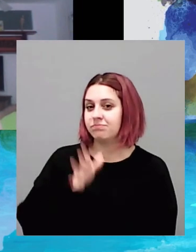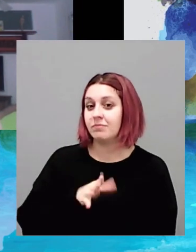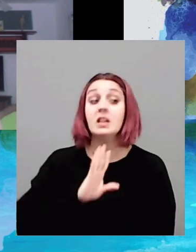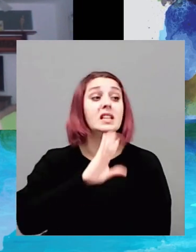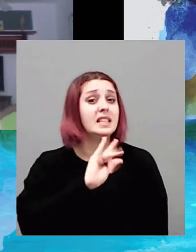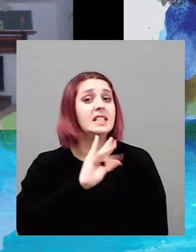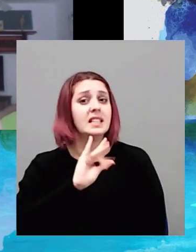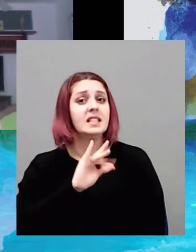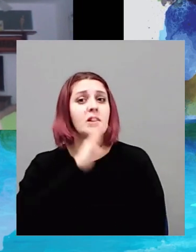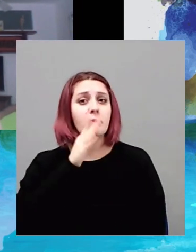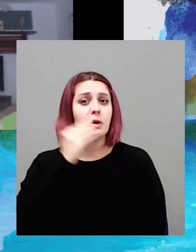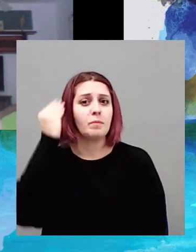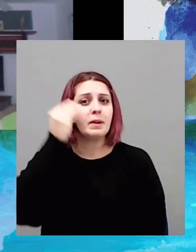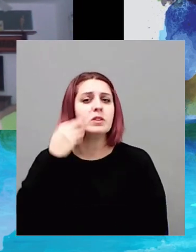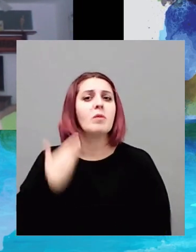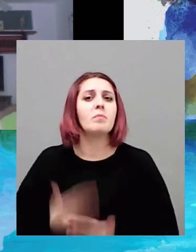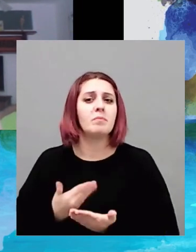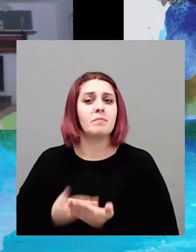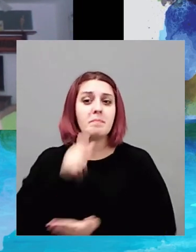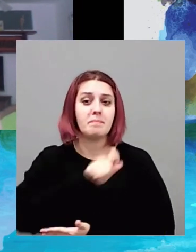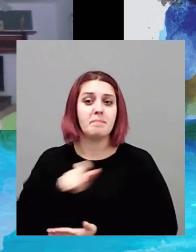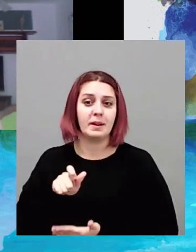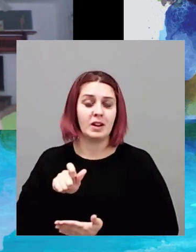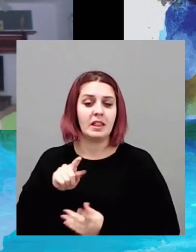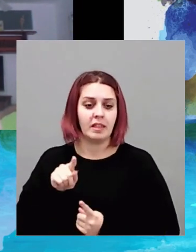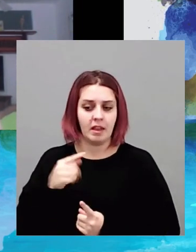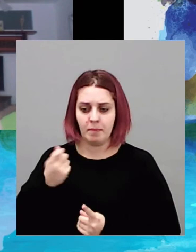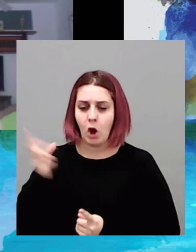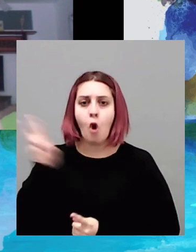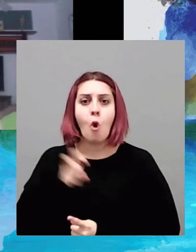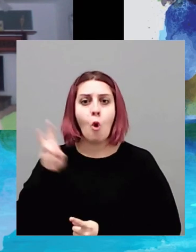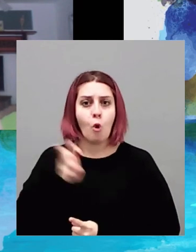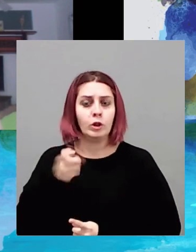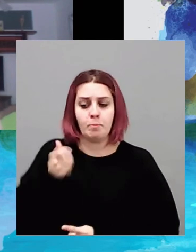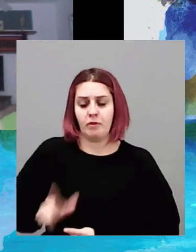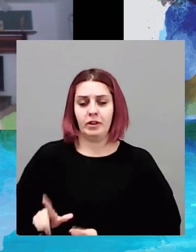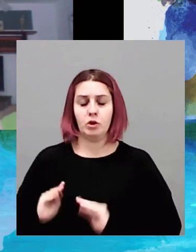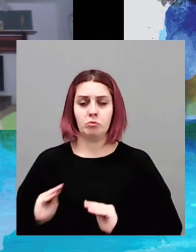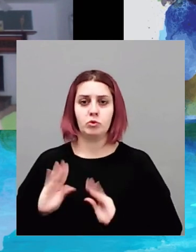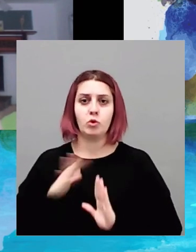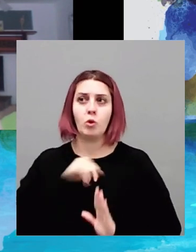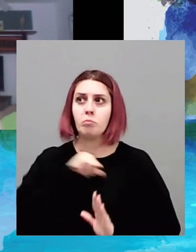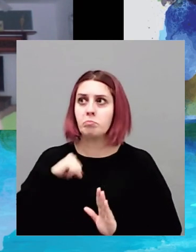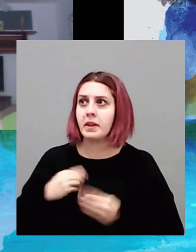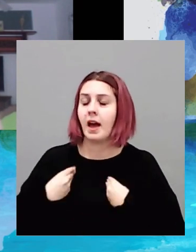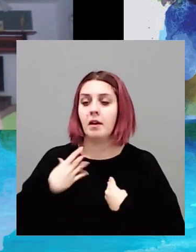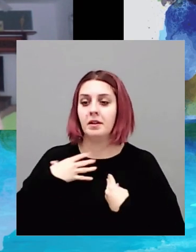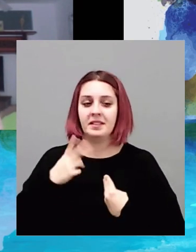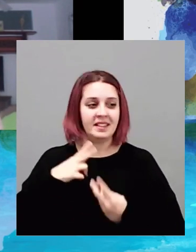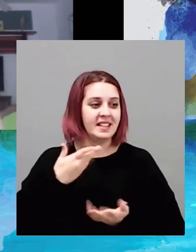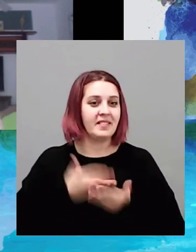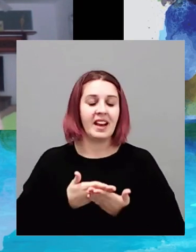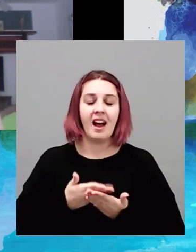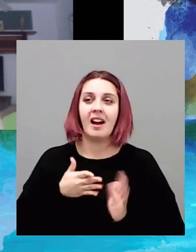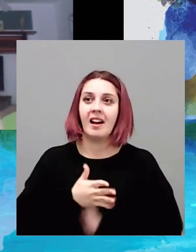having those skills. Yes, Yolanda, I think people can find that this is applicable either for